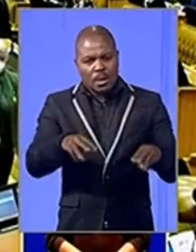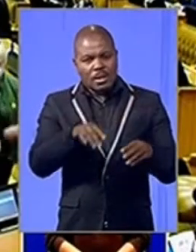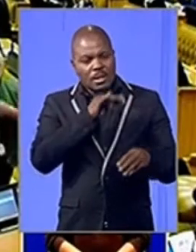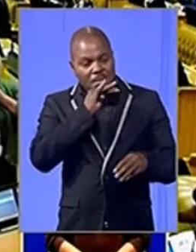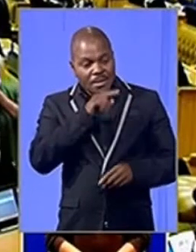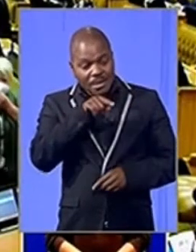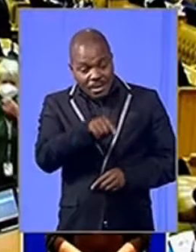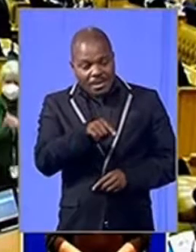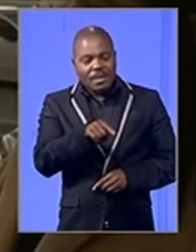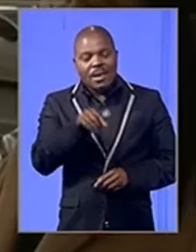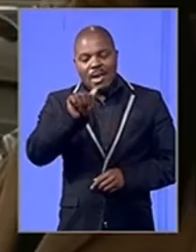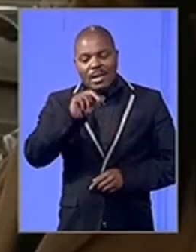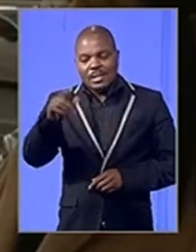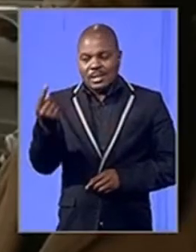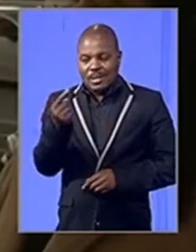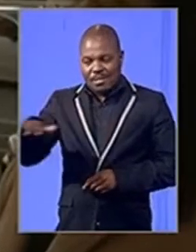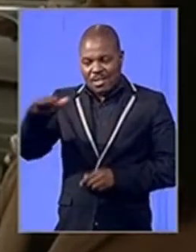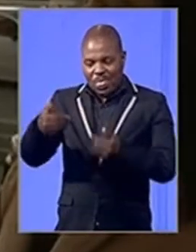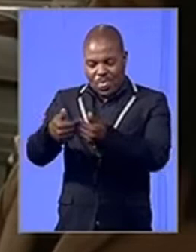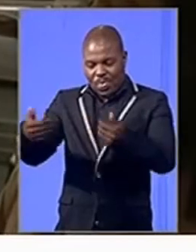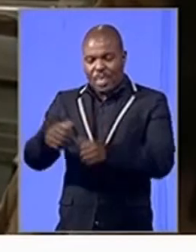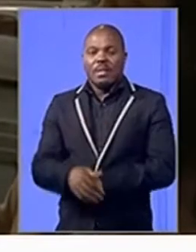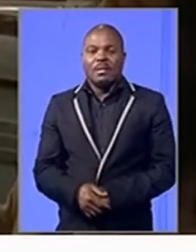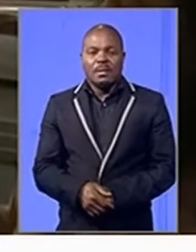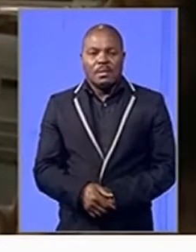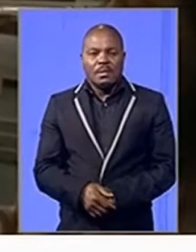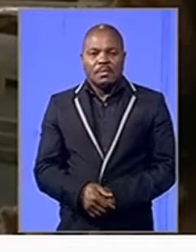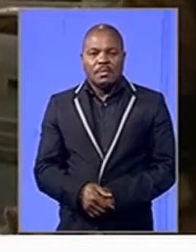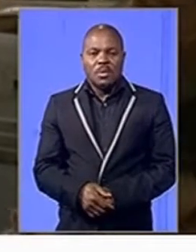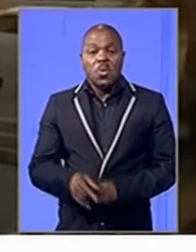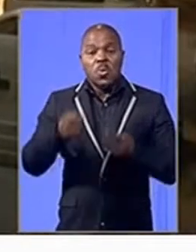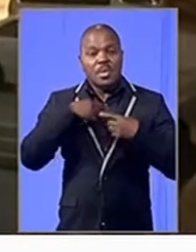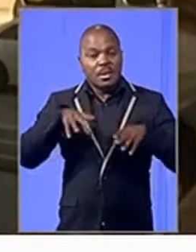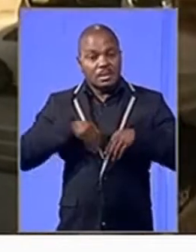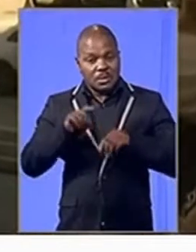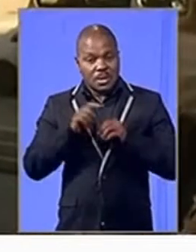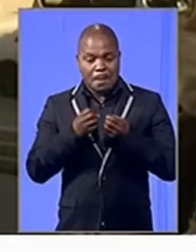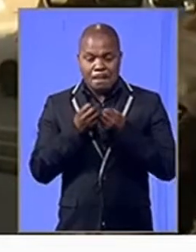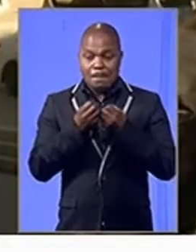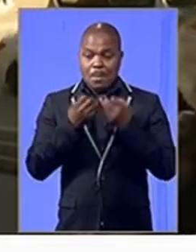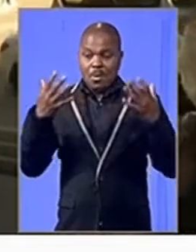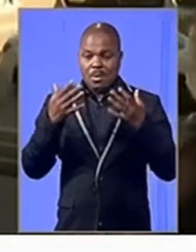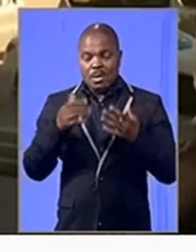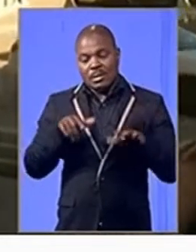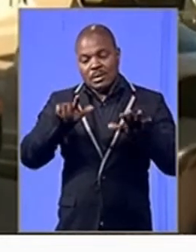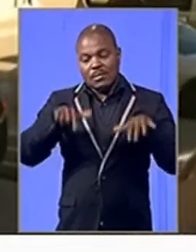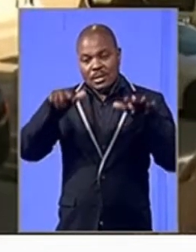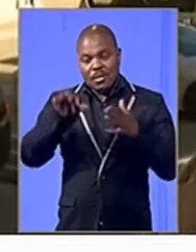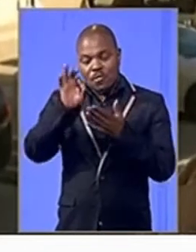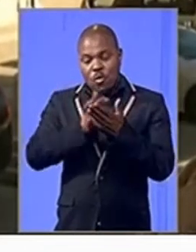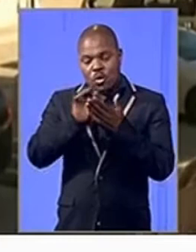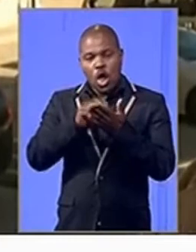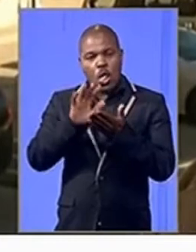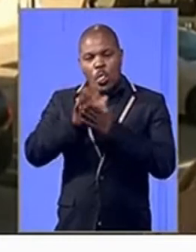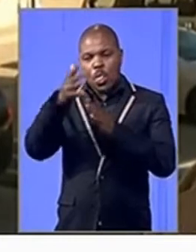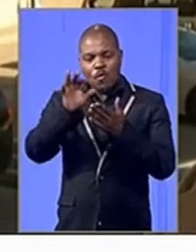hara ANC. We can accept that for the majority of those, that 17 votes are spoiled